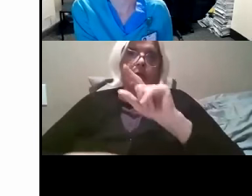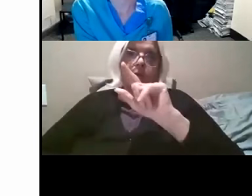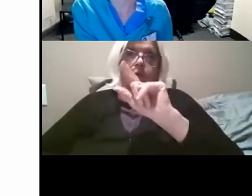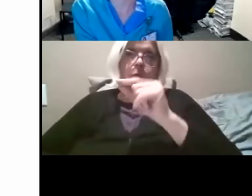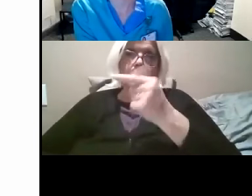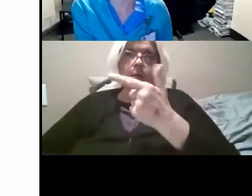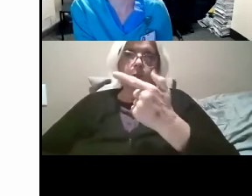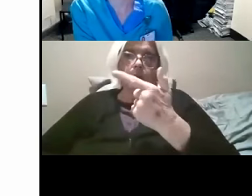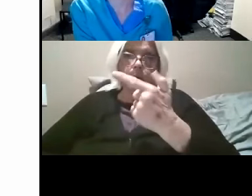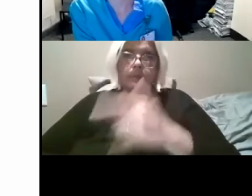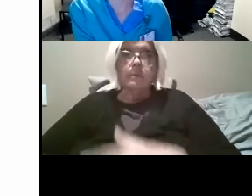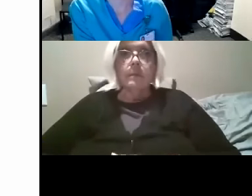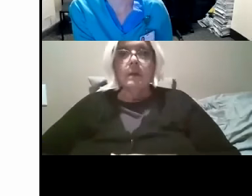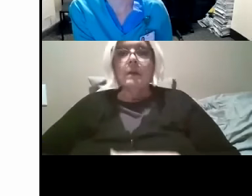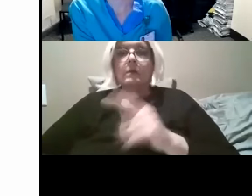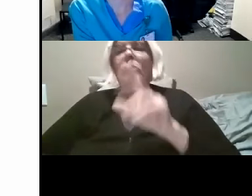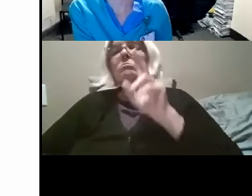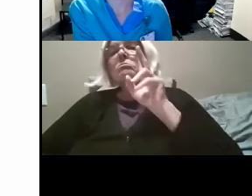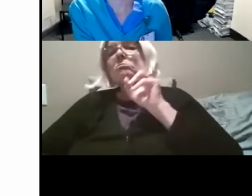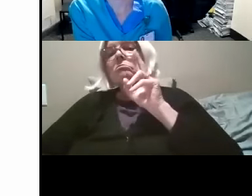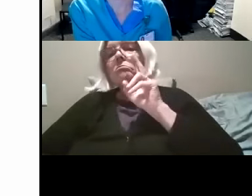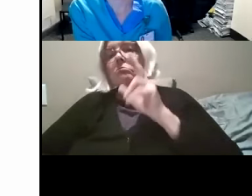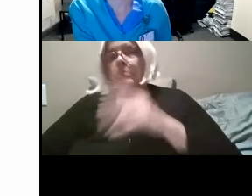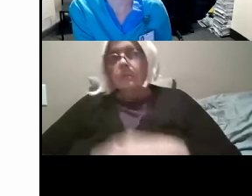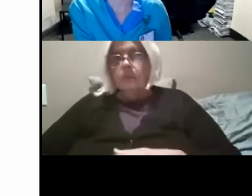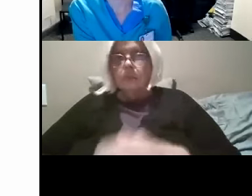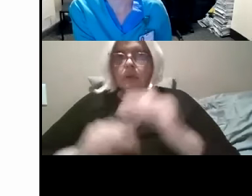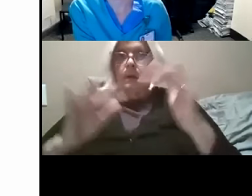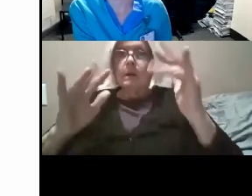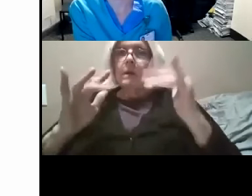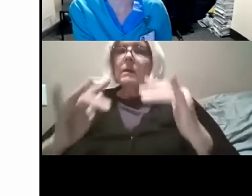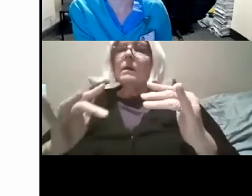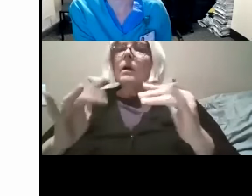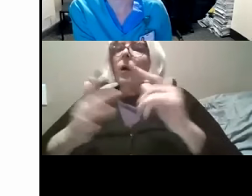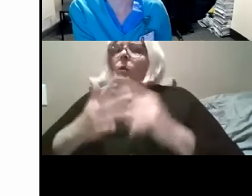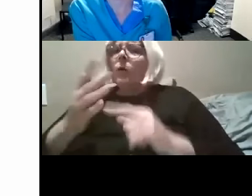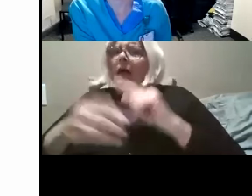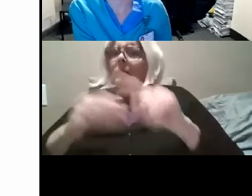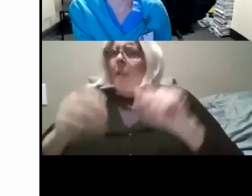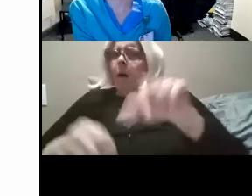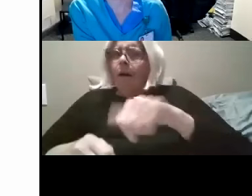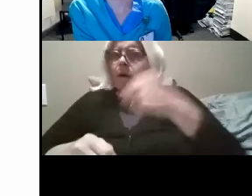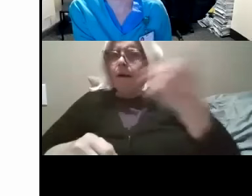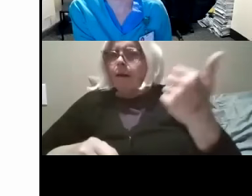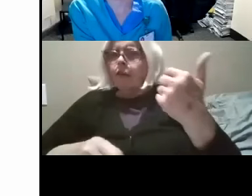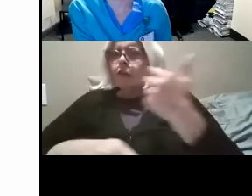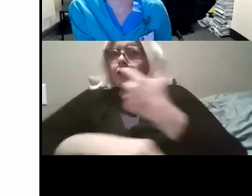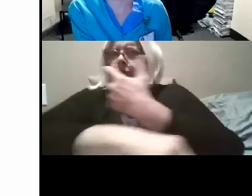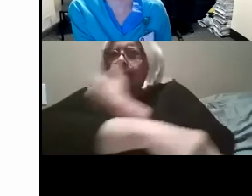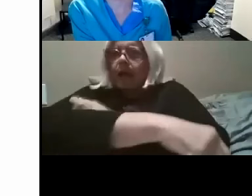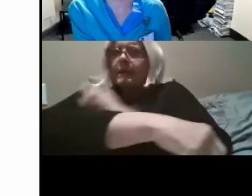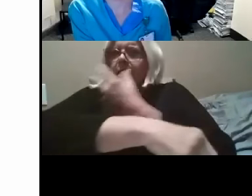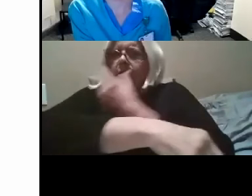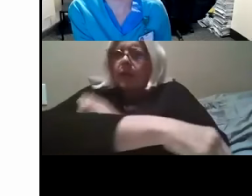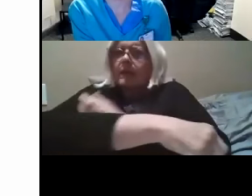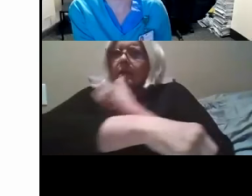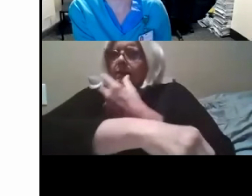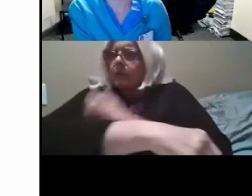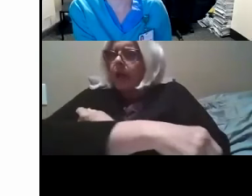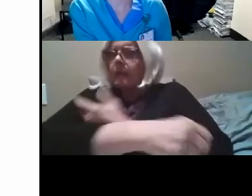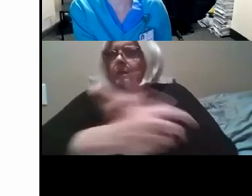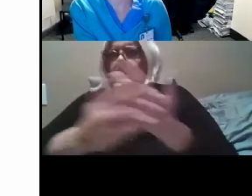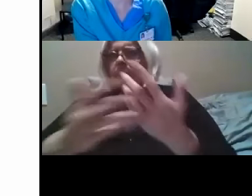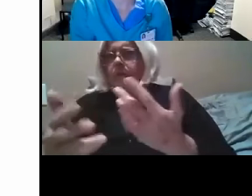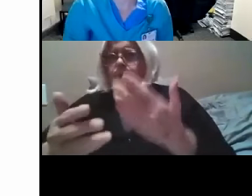what about getting other vaccines? Kids are always due for vaccines, particularly those 11-year-olds. We have a